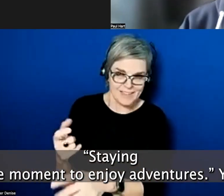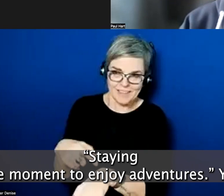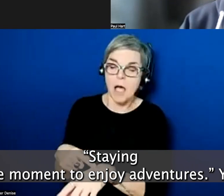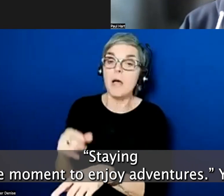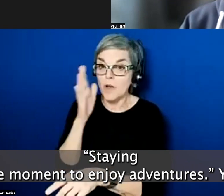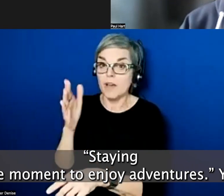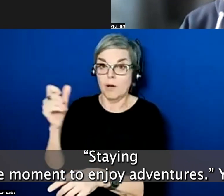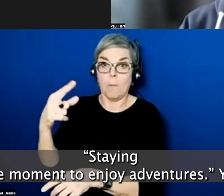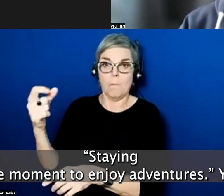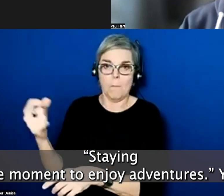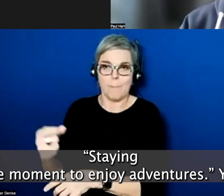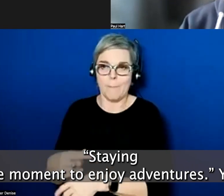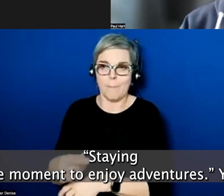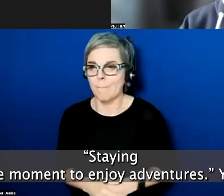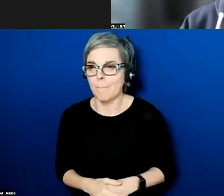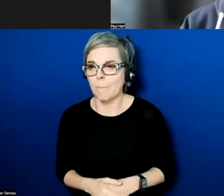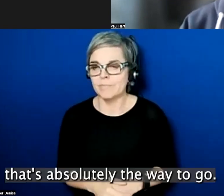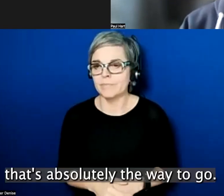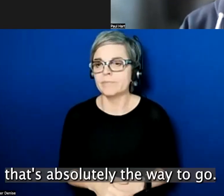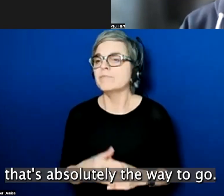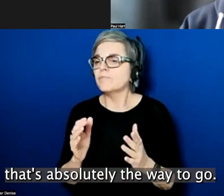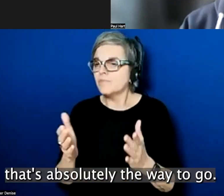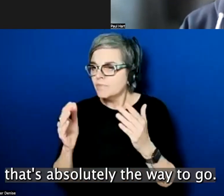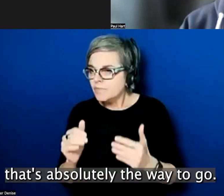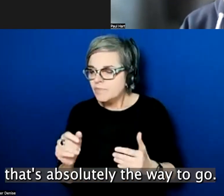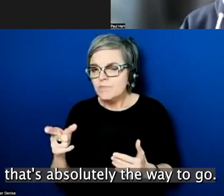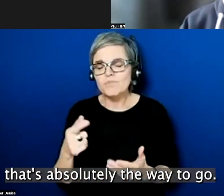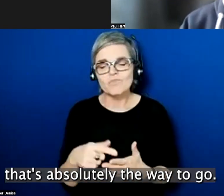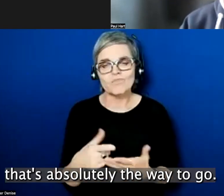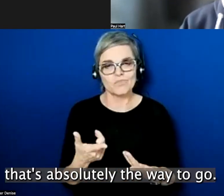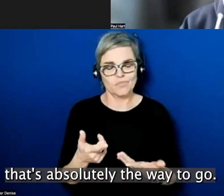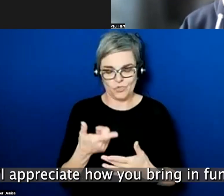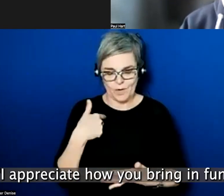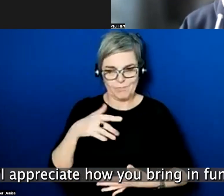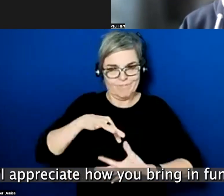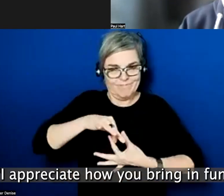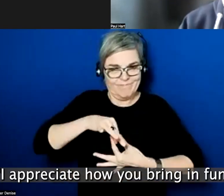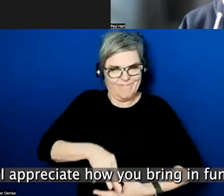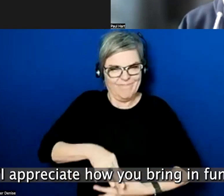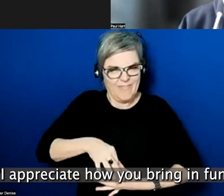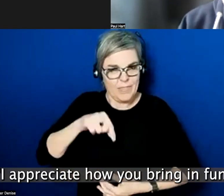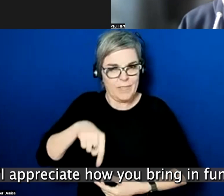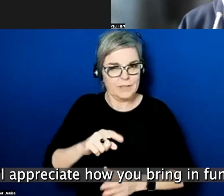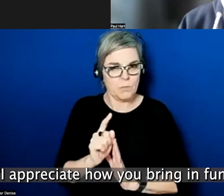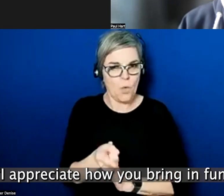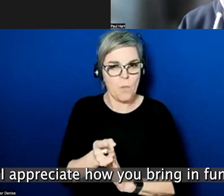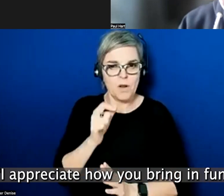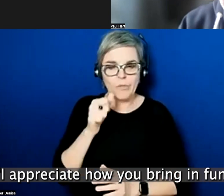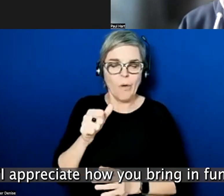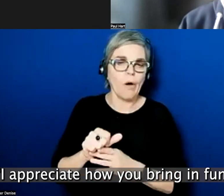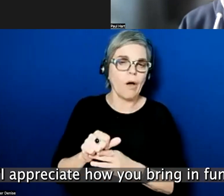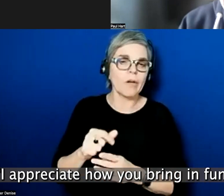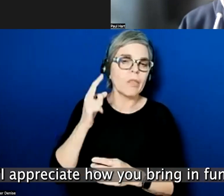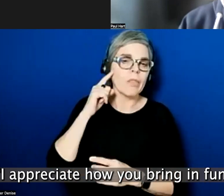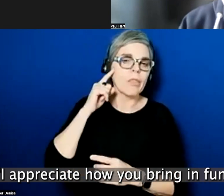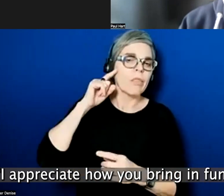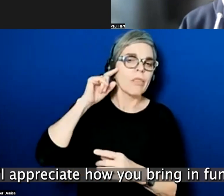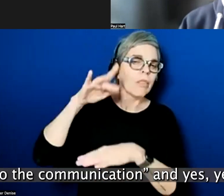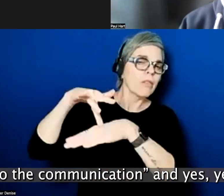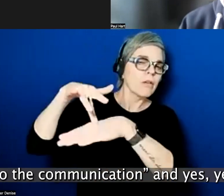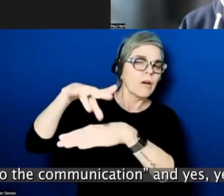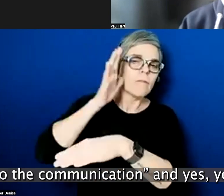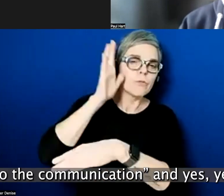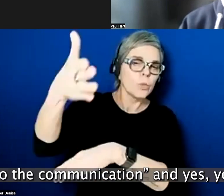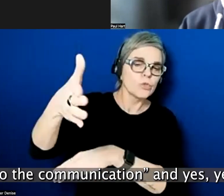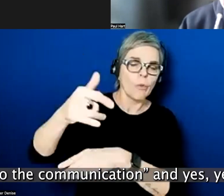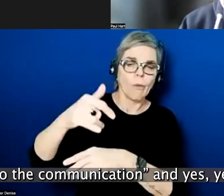Staying in the moment to enjoy adventures. Yep, that's absolutely the way to go. I appreciate how you bring in fun